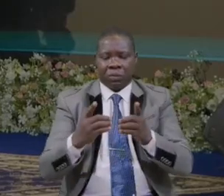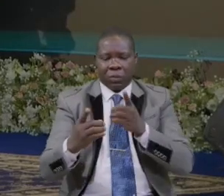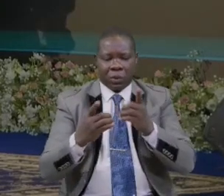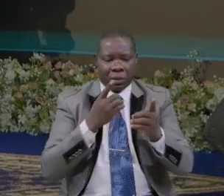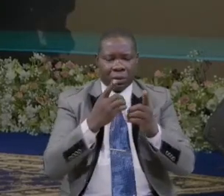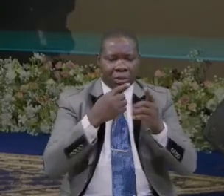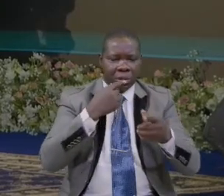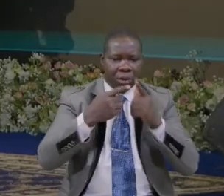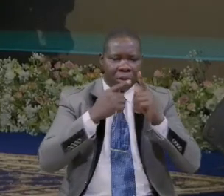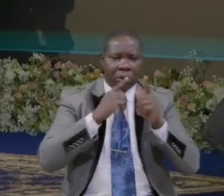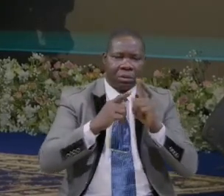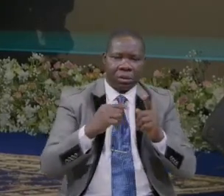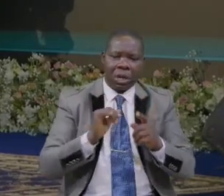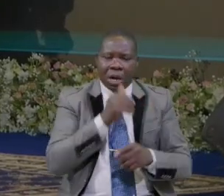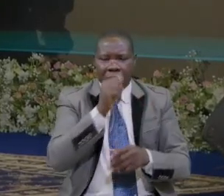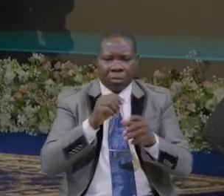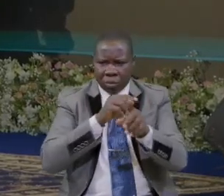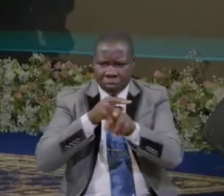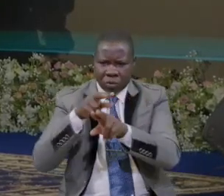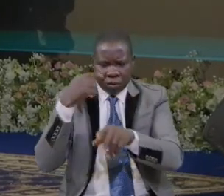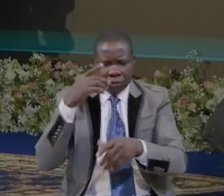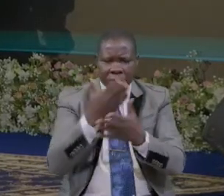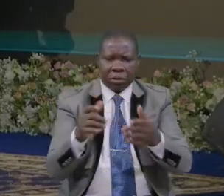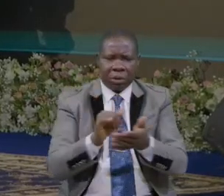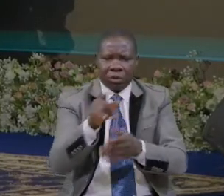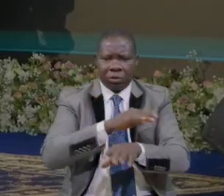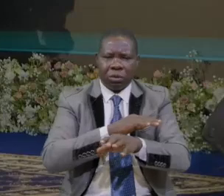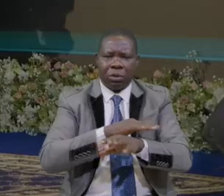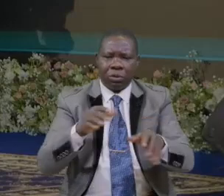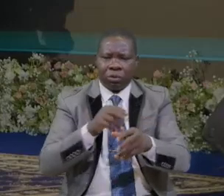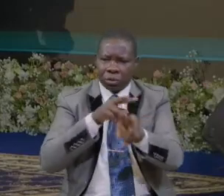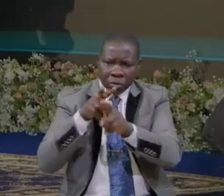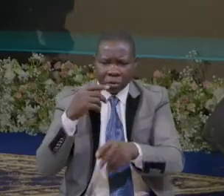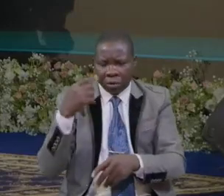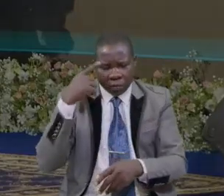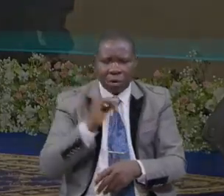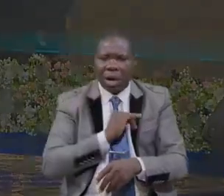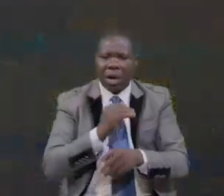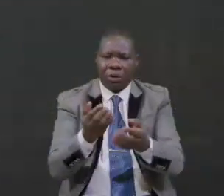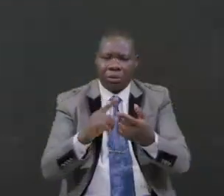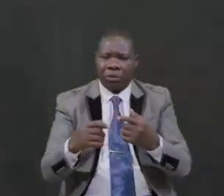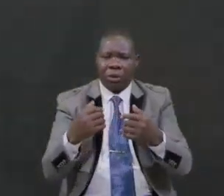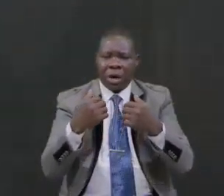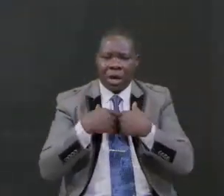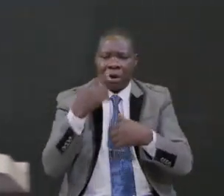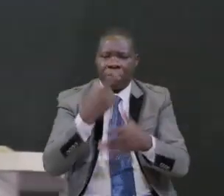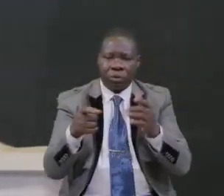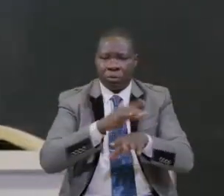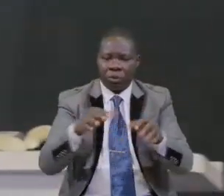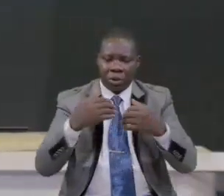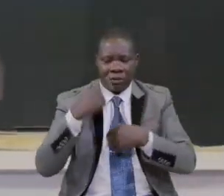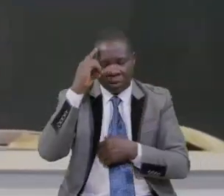looking for. And I want to get. You don't have the mind you will get. And finally, they